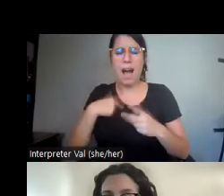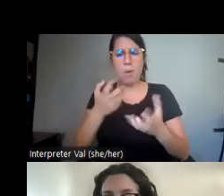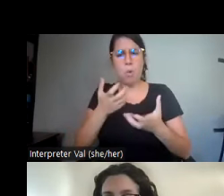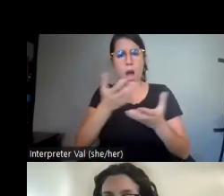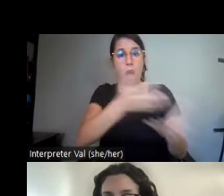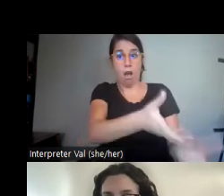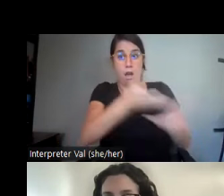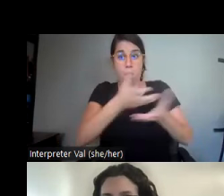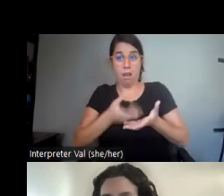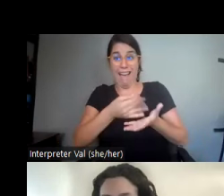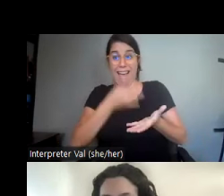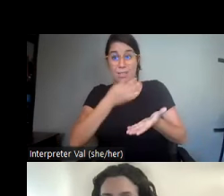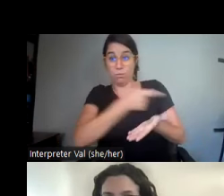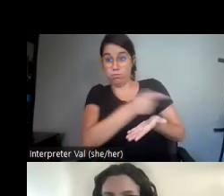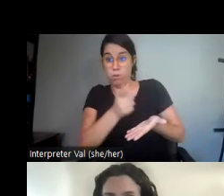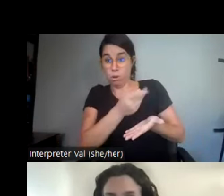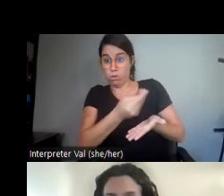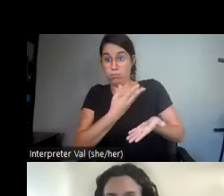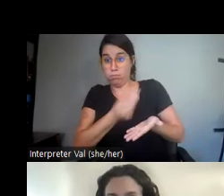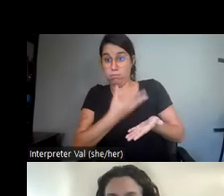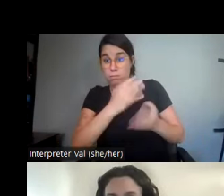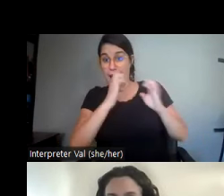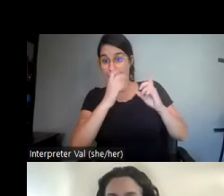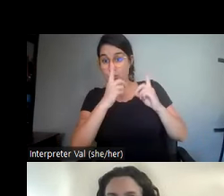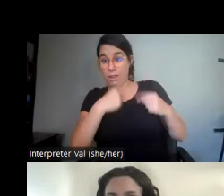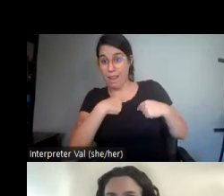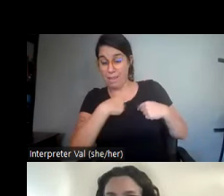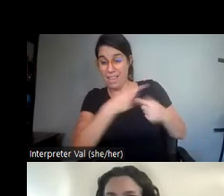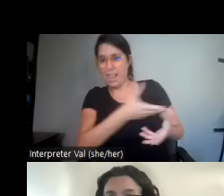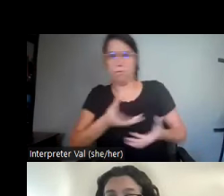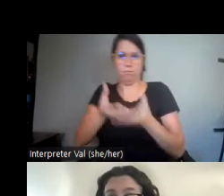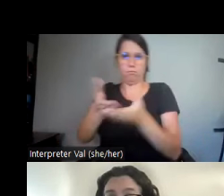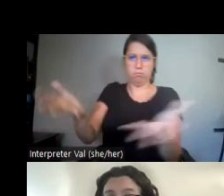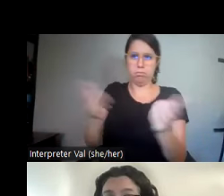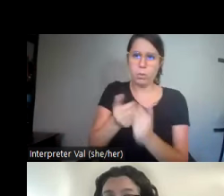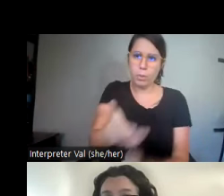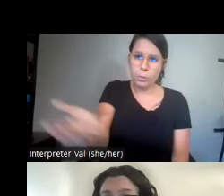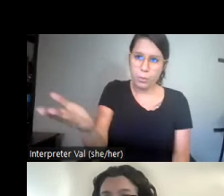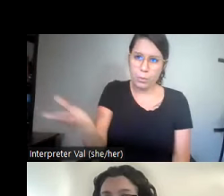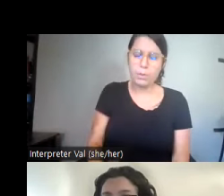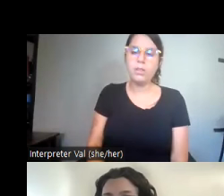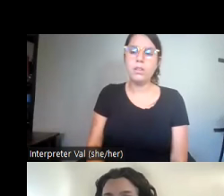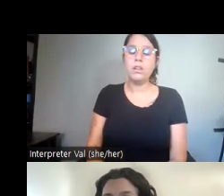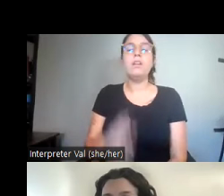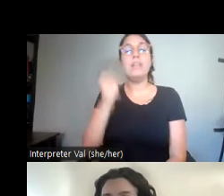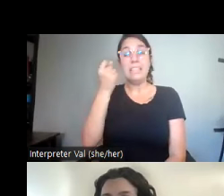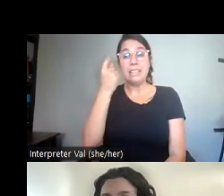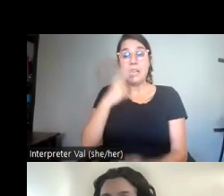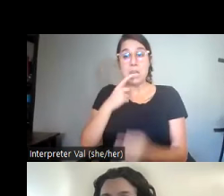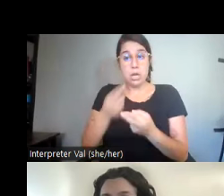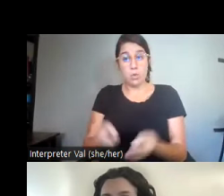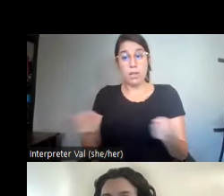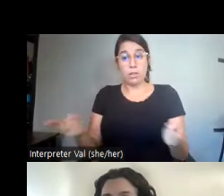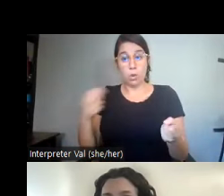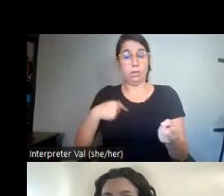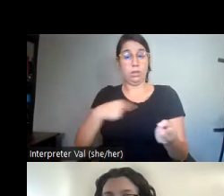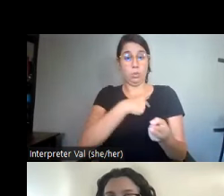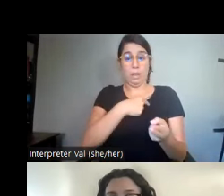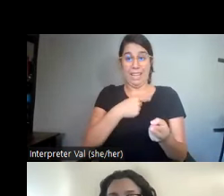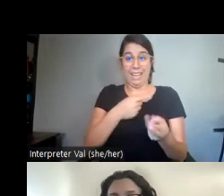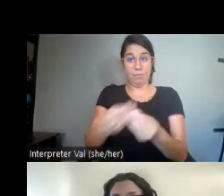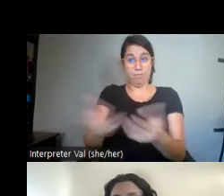the experts who've come to us and who've educated us. And please know that the resources that we share